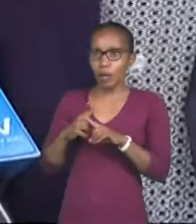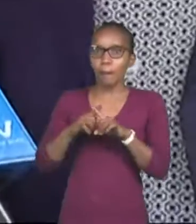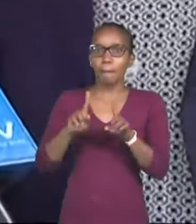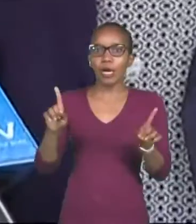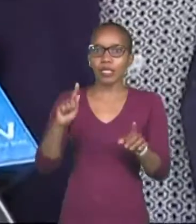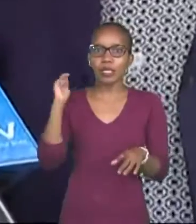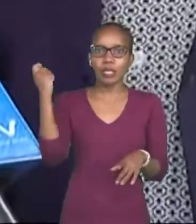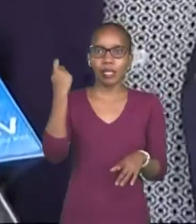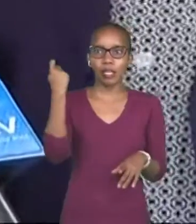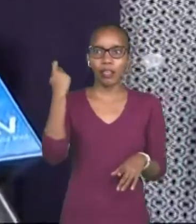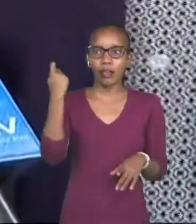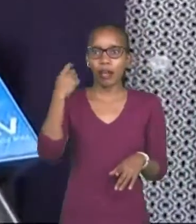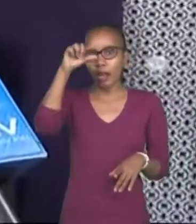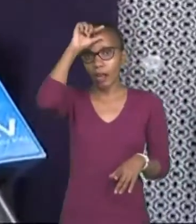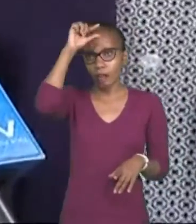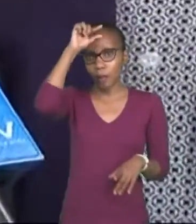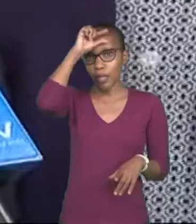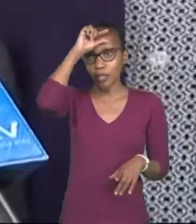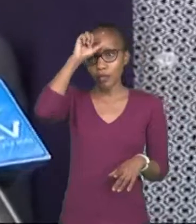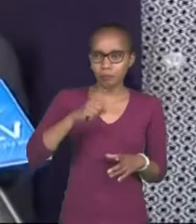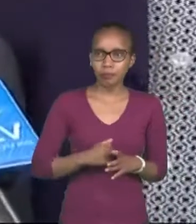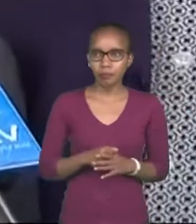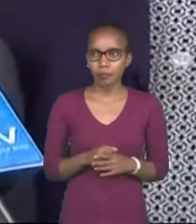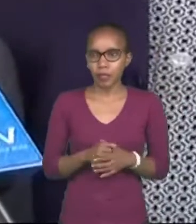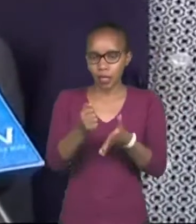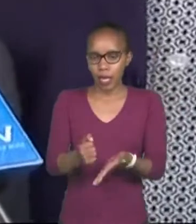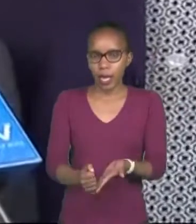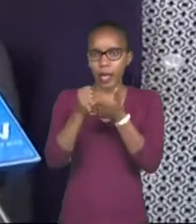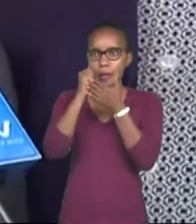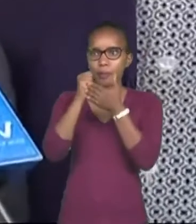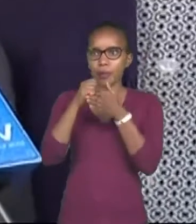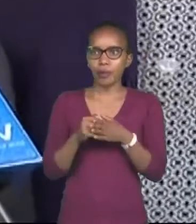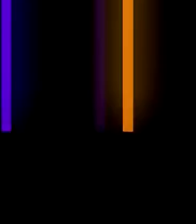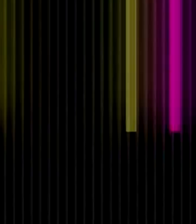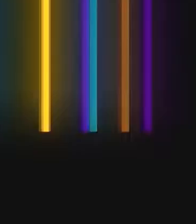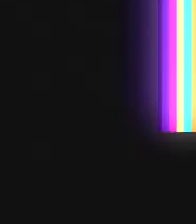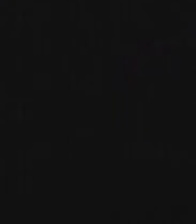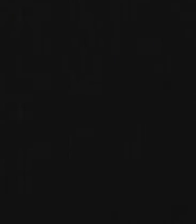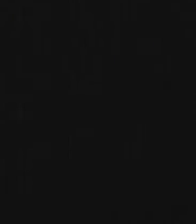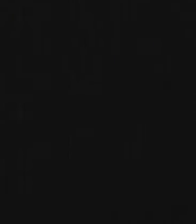Kenya, the government of Kenya will help us in bolstering our effort.